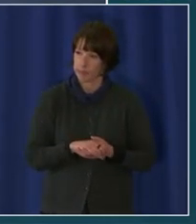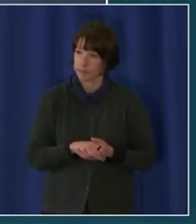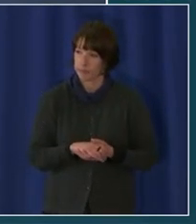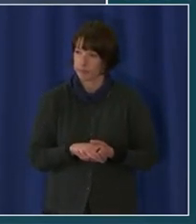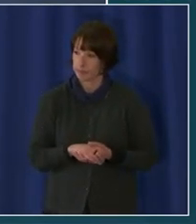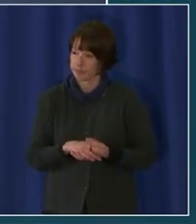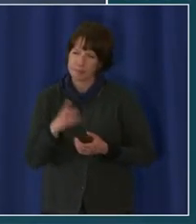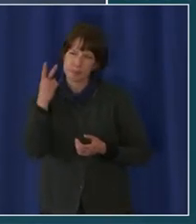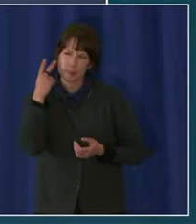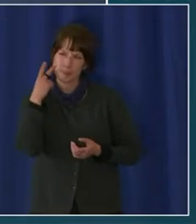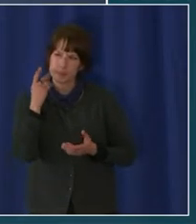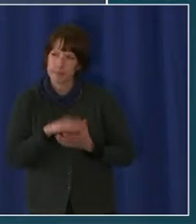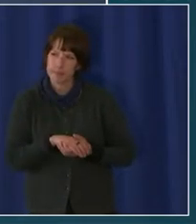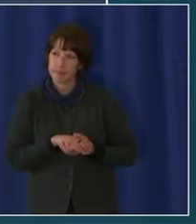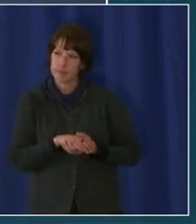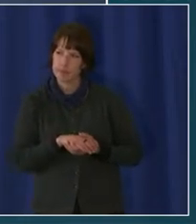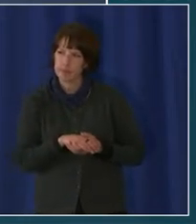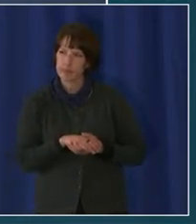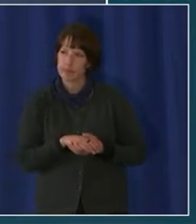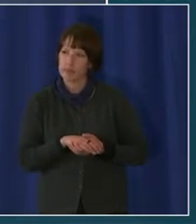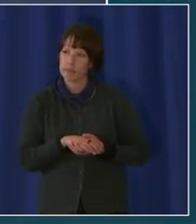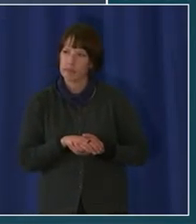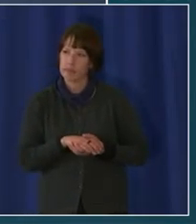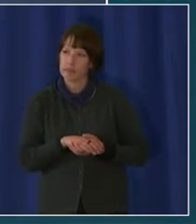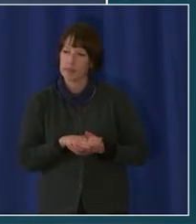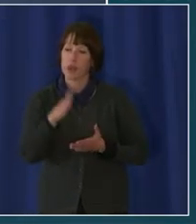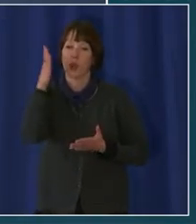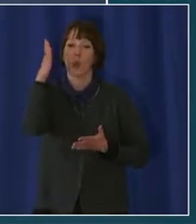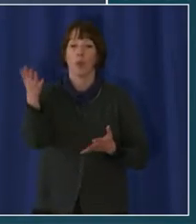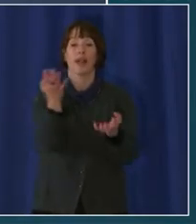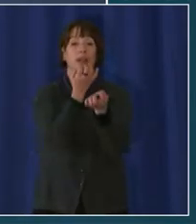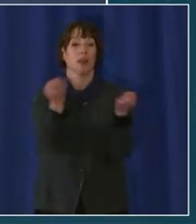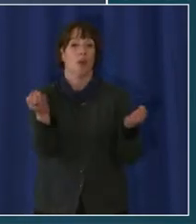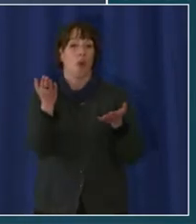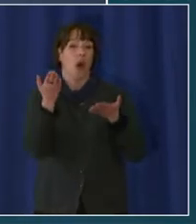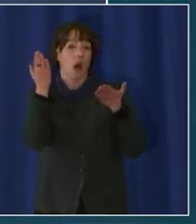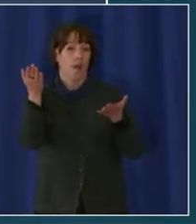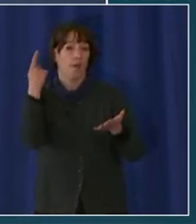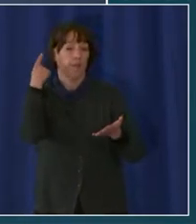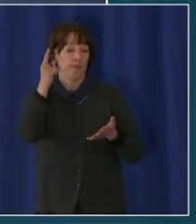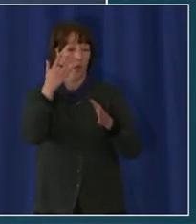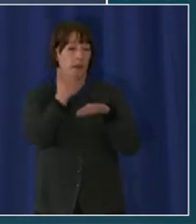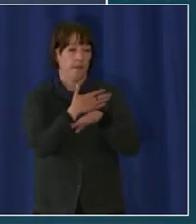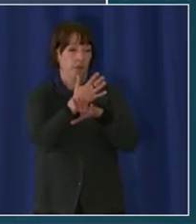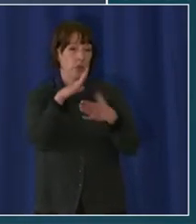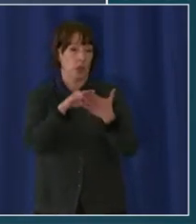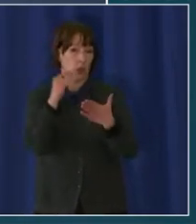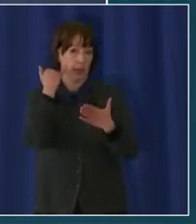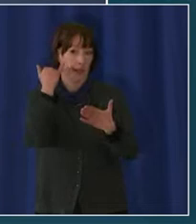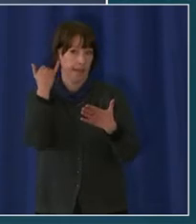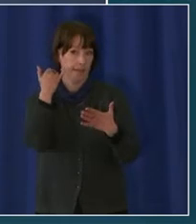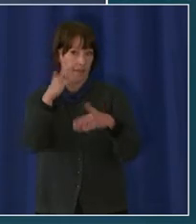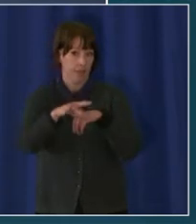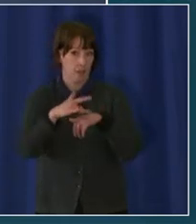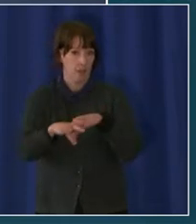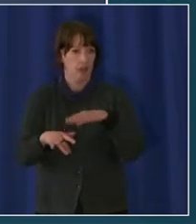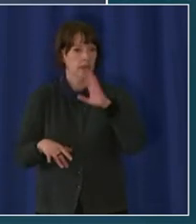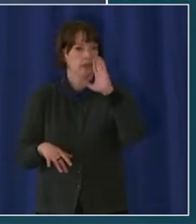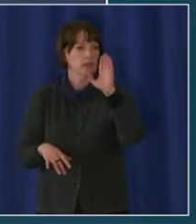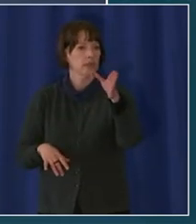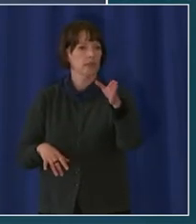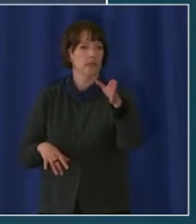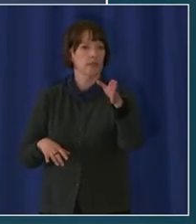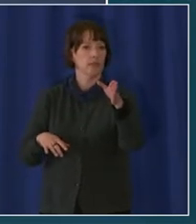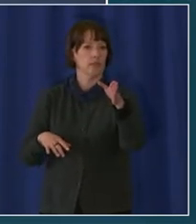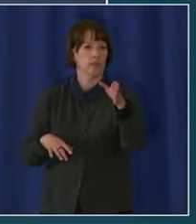let me see. Will devices be offered for virtual learning if that is available? That's a great